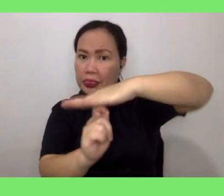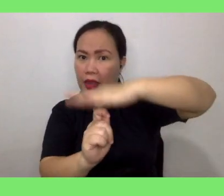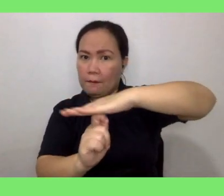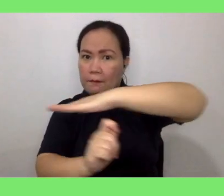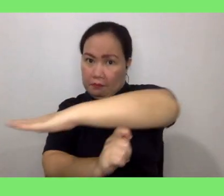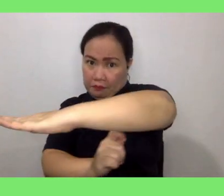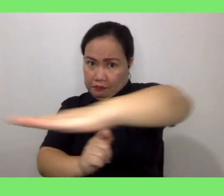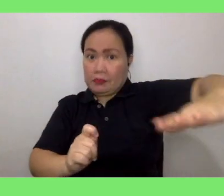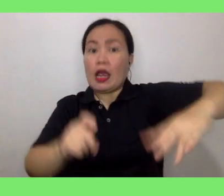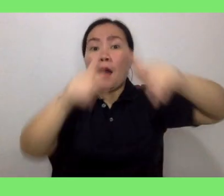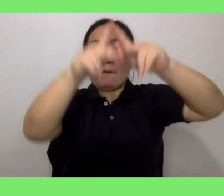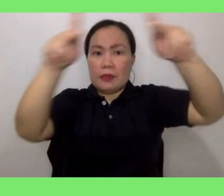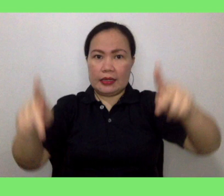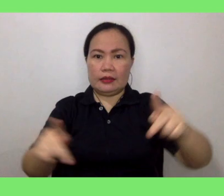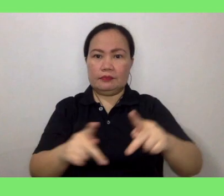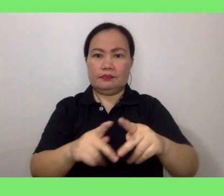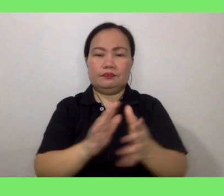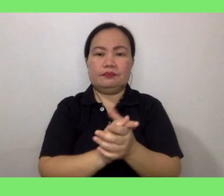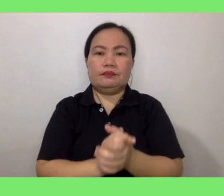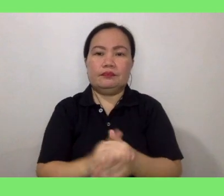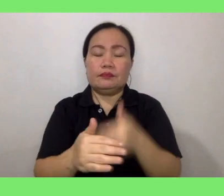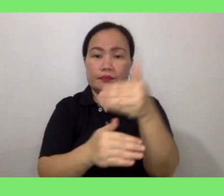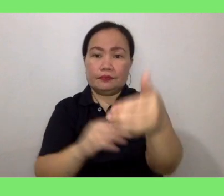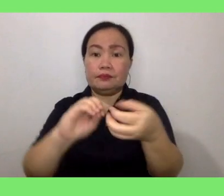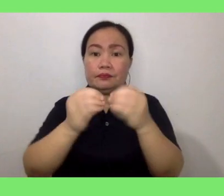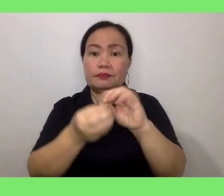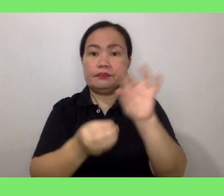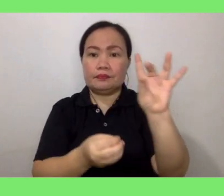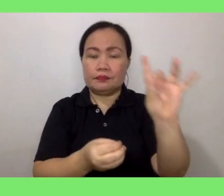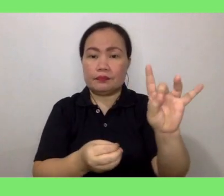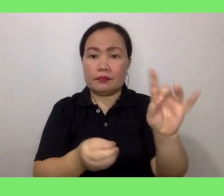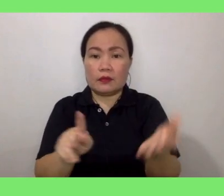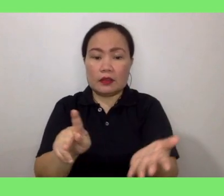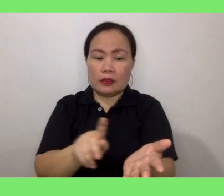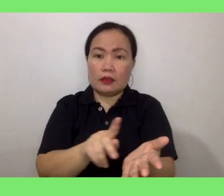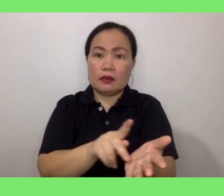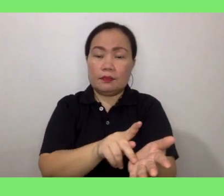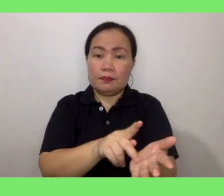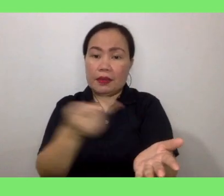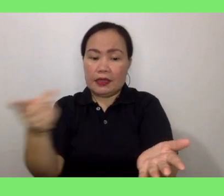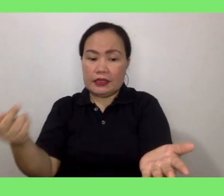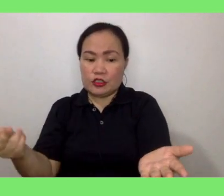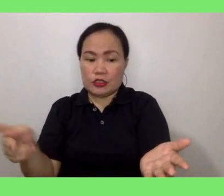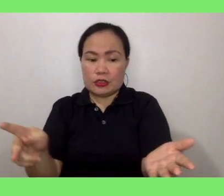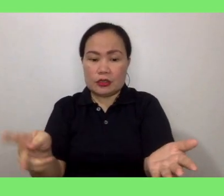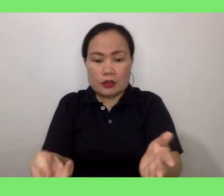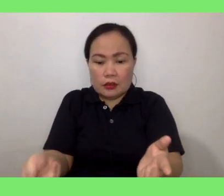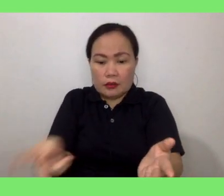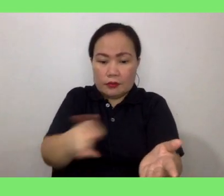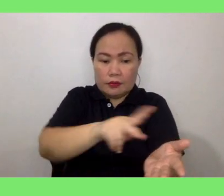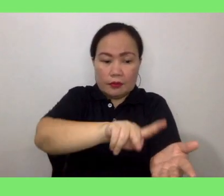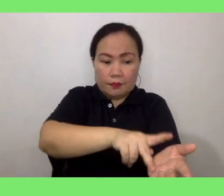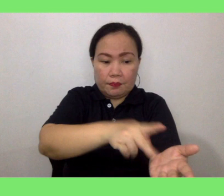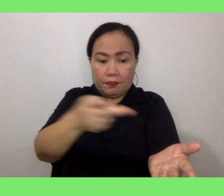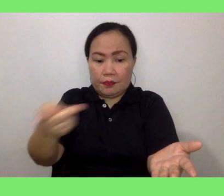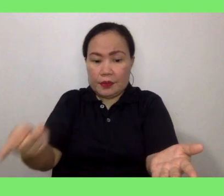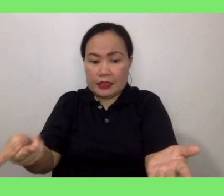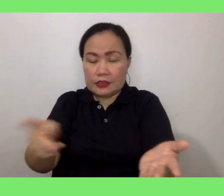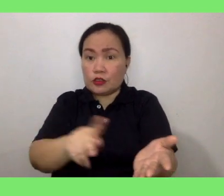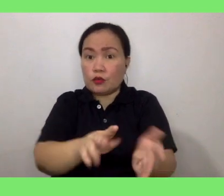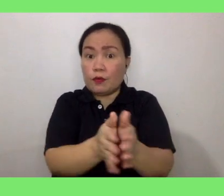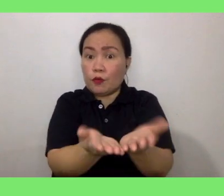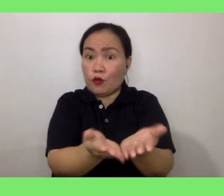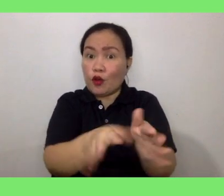Next, page of a book. So, kung meron kayong book dyan, yung isang page, that is a representation of a